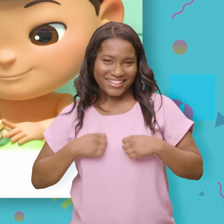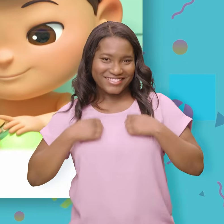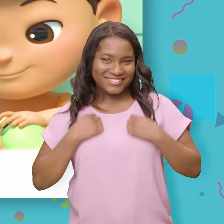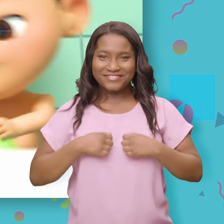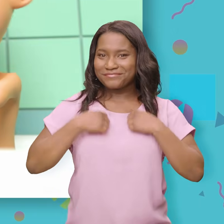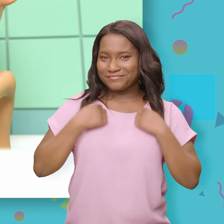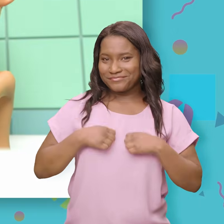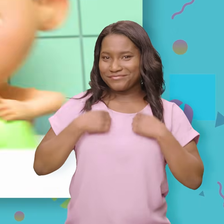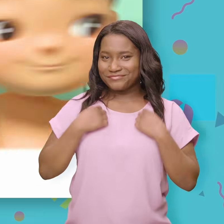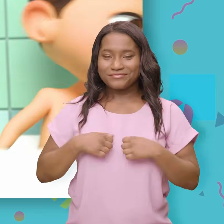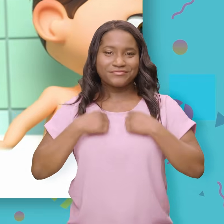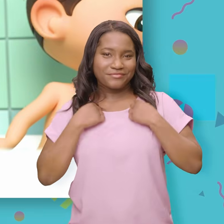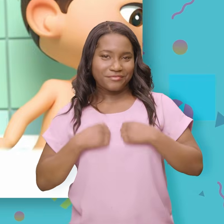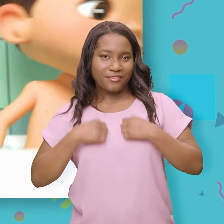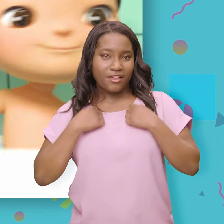I